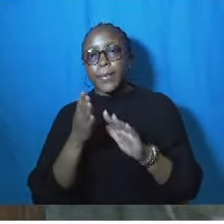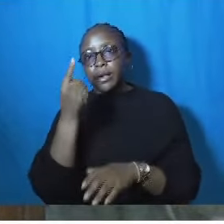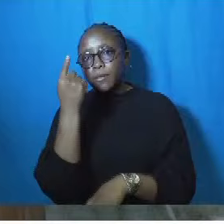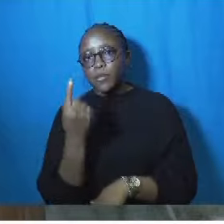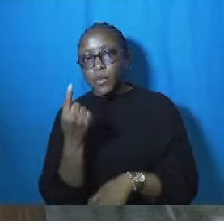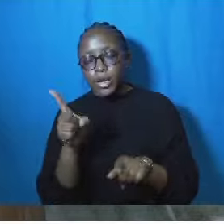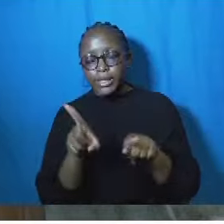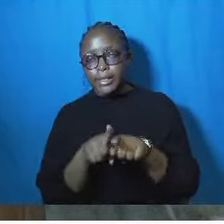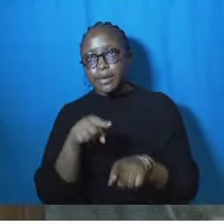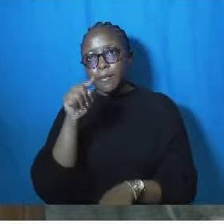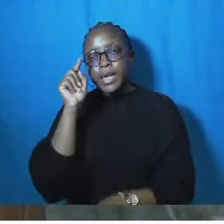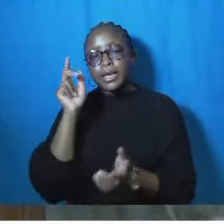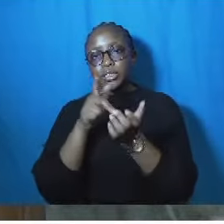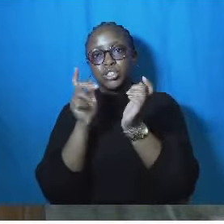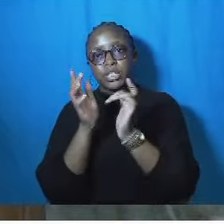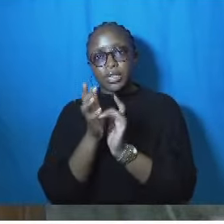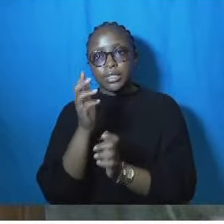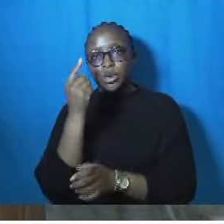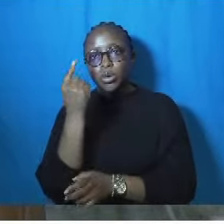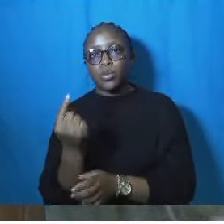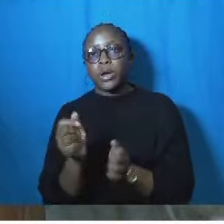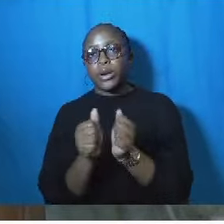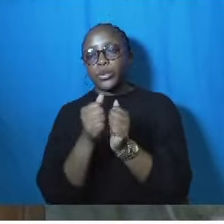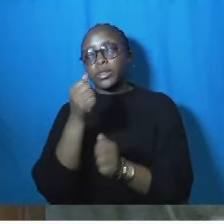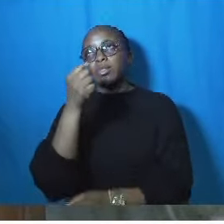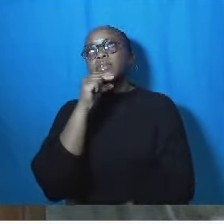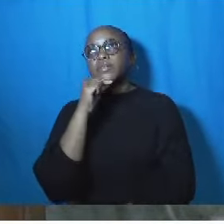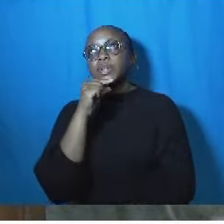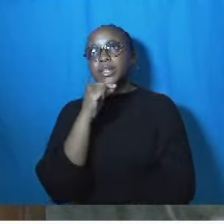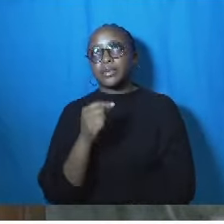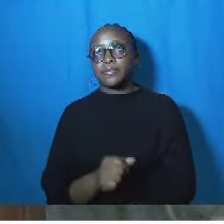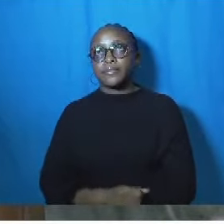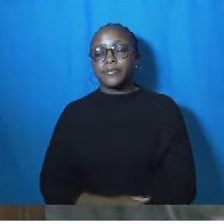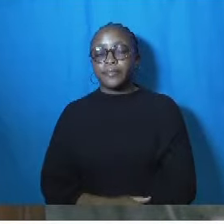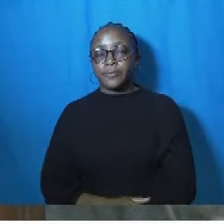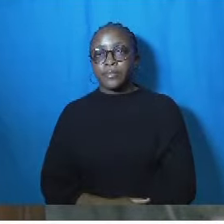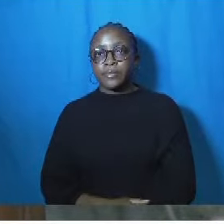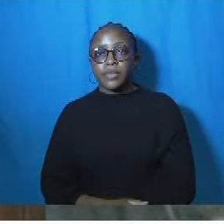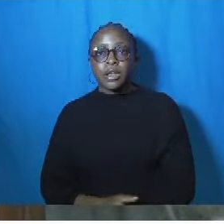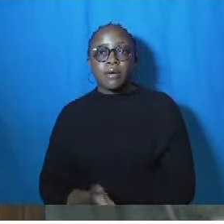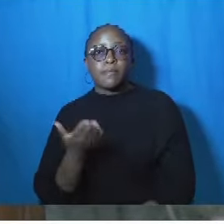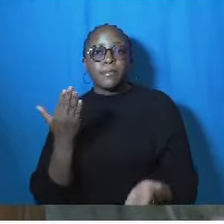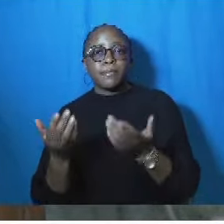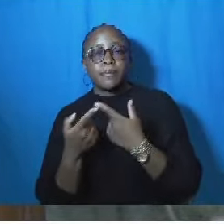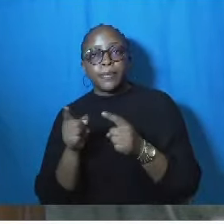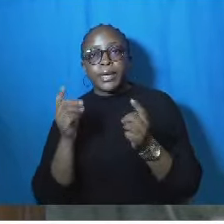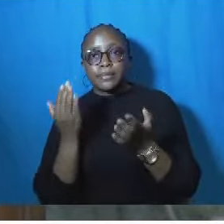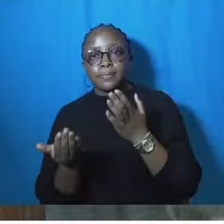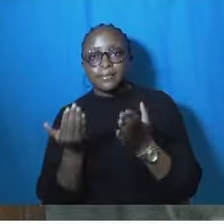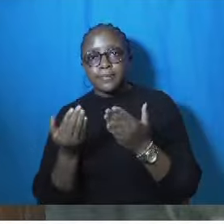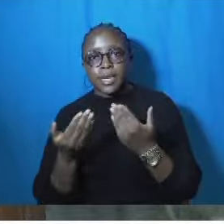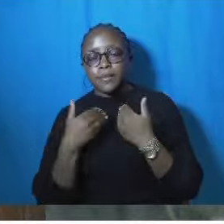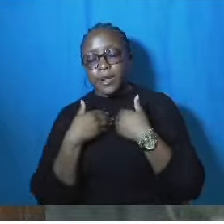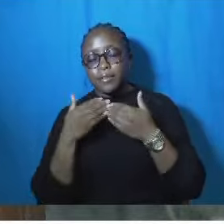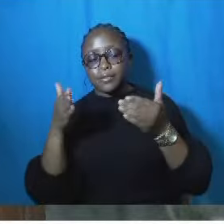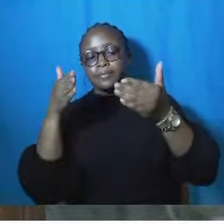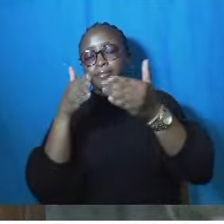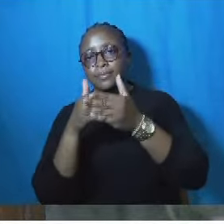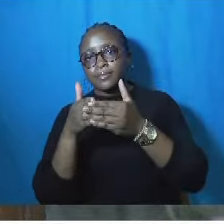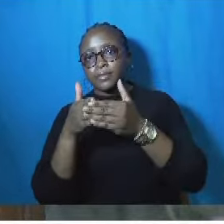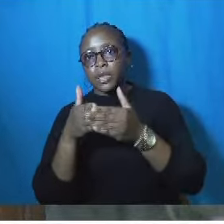Might you be a stumbling block to the prayer of Jesus from